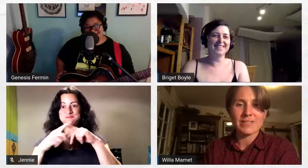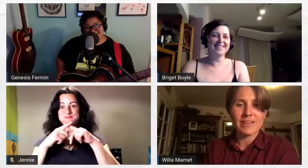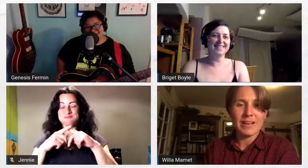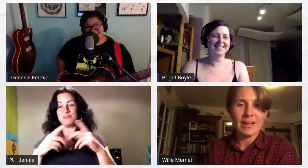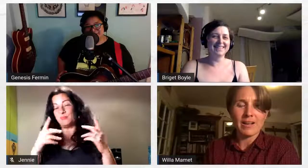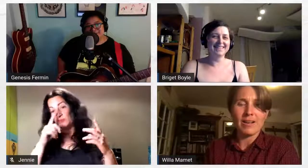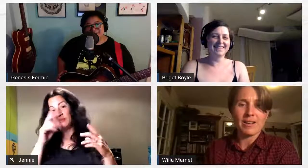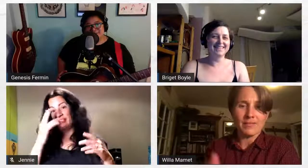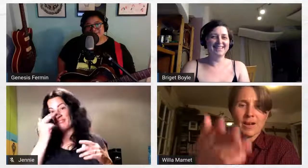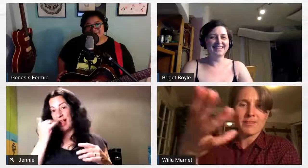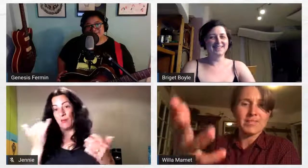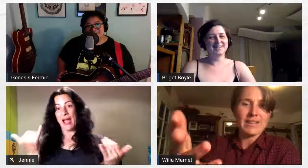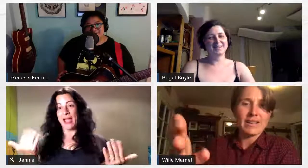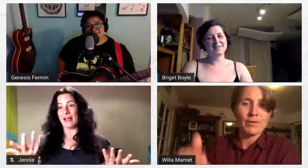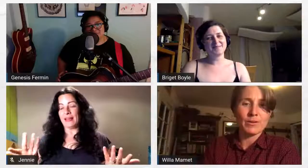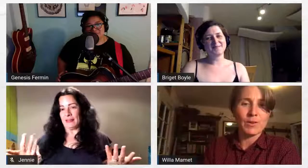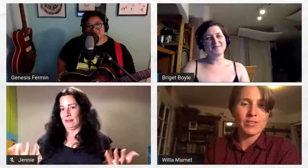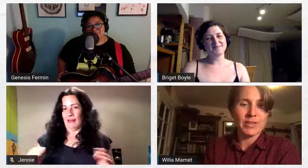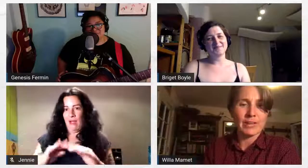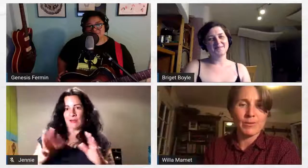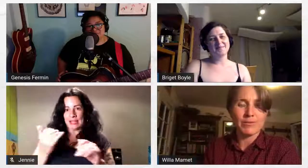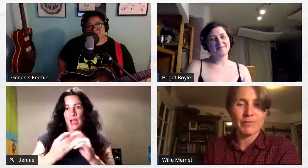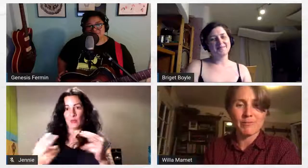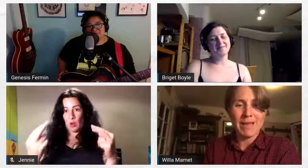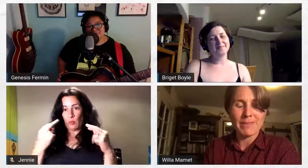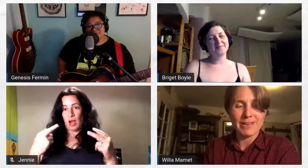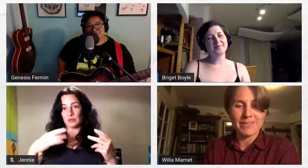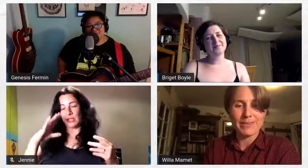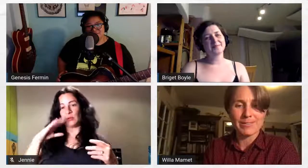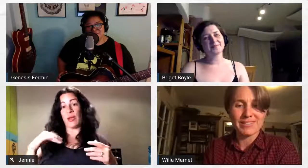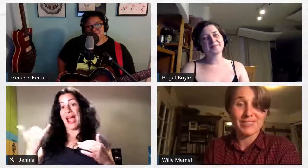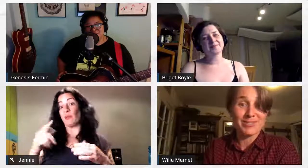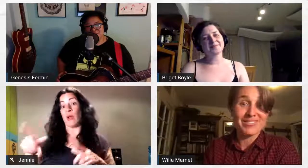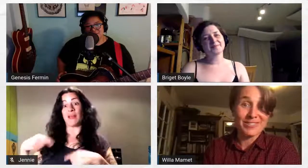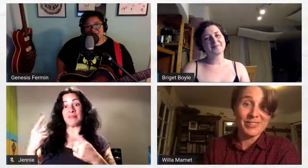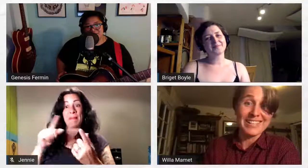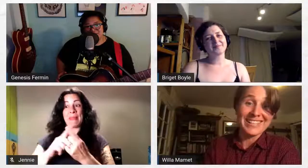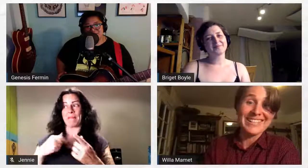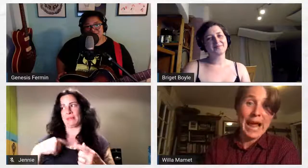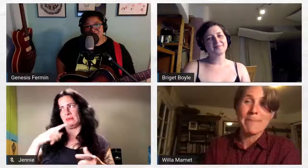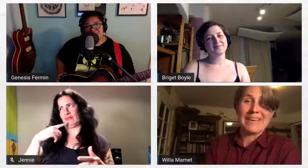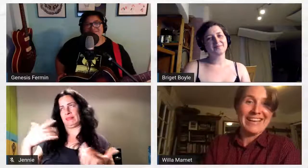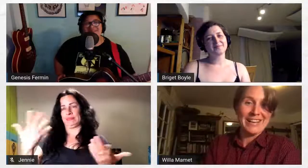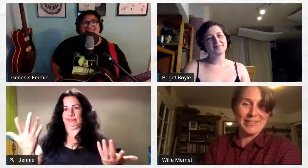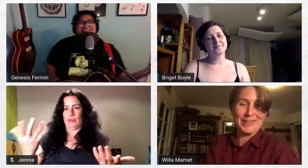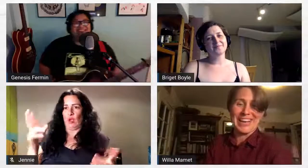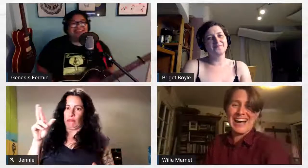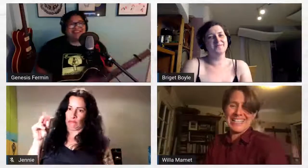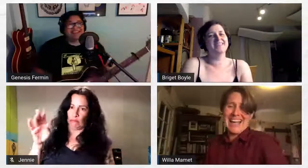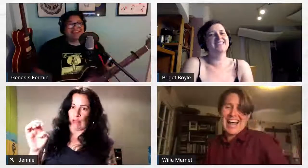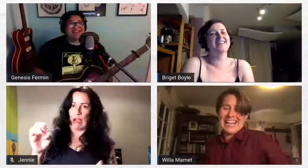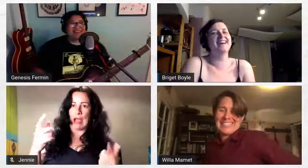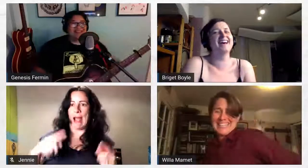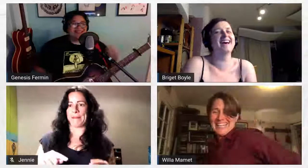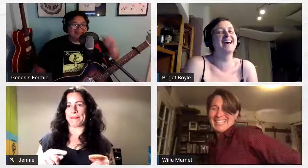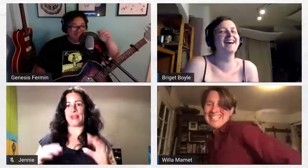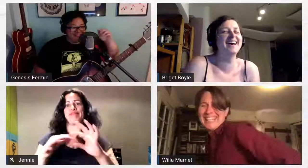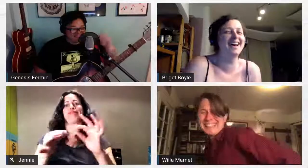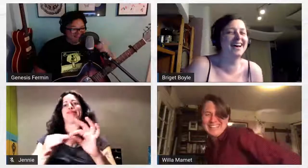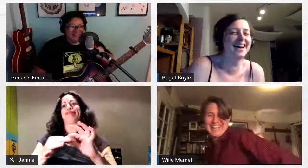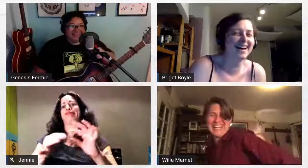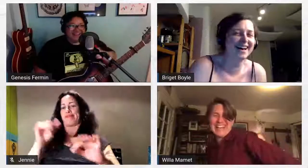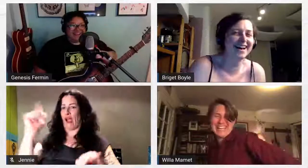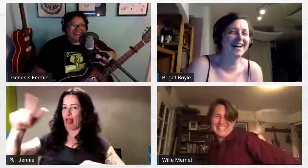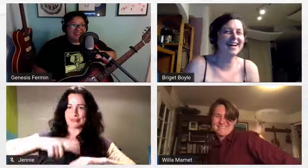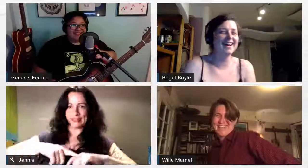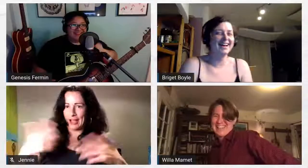because obviously anyone who's watching and anyone who's ever met me knows that it doesn't happen in any other context. It's like